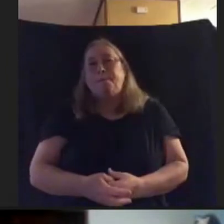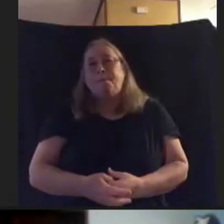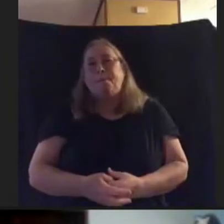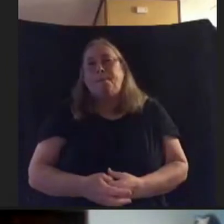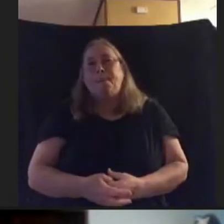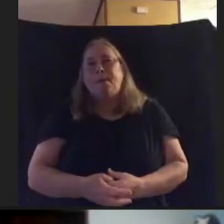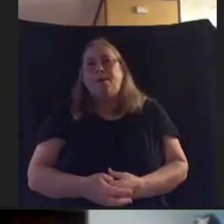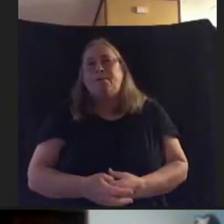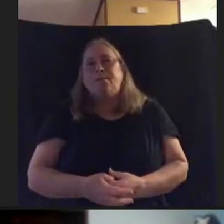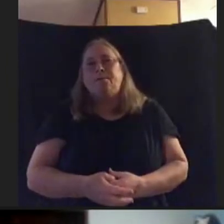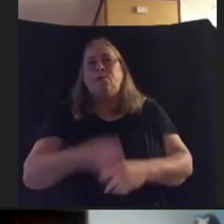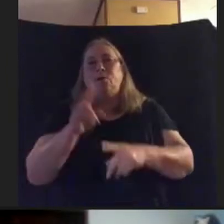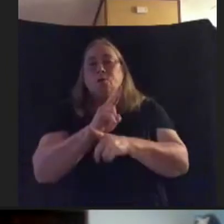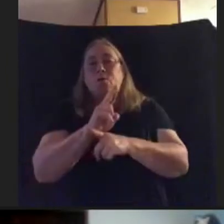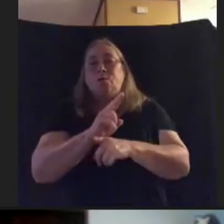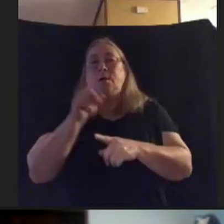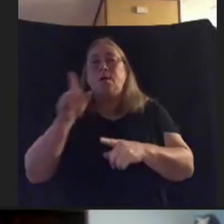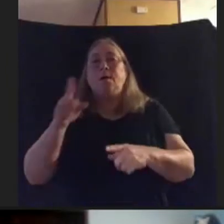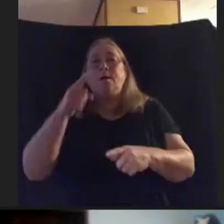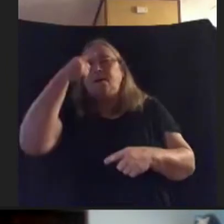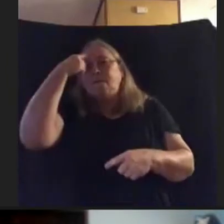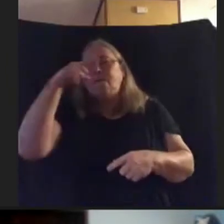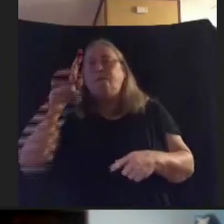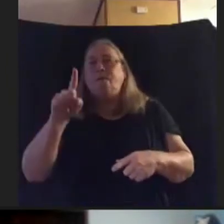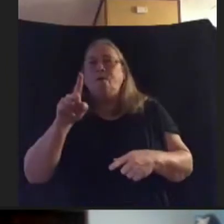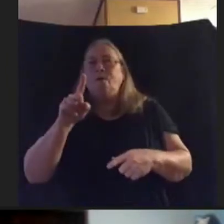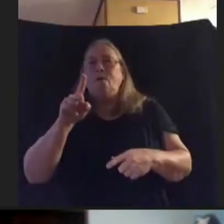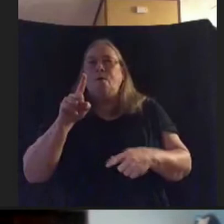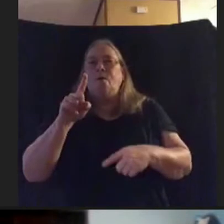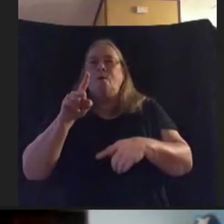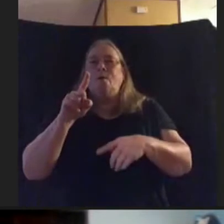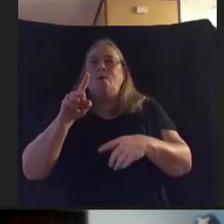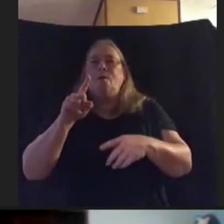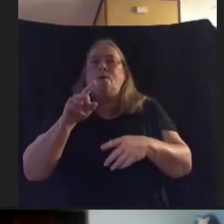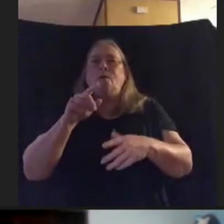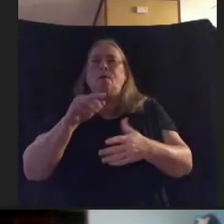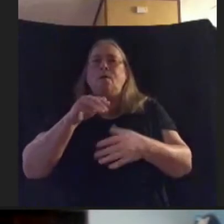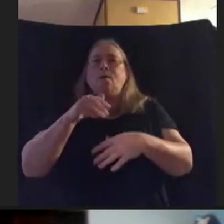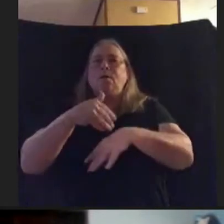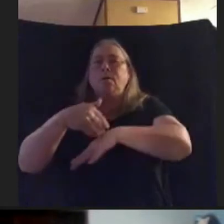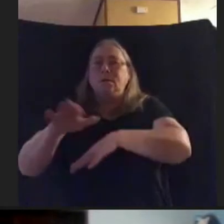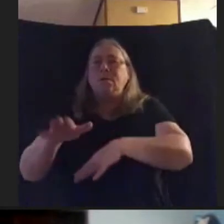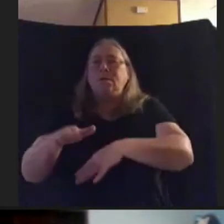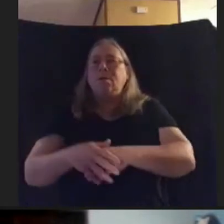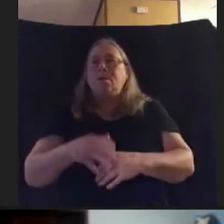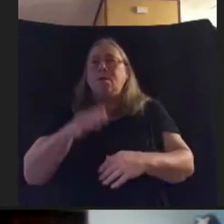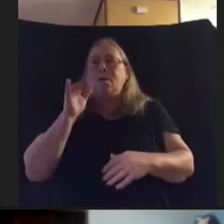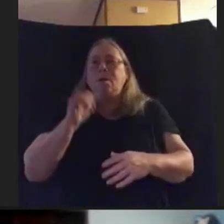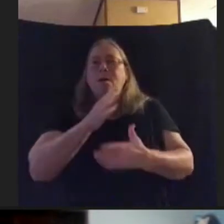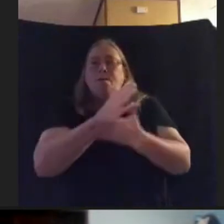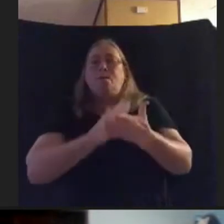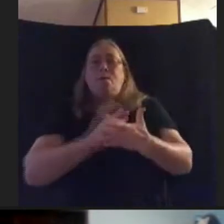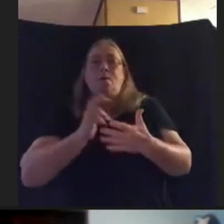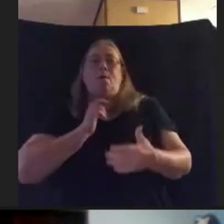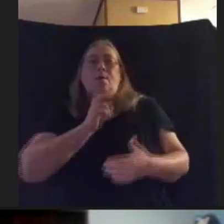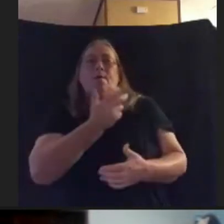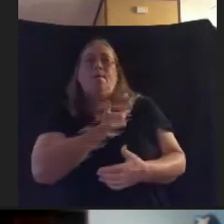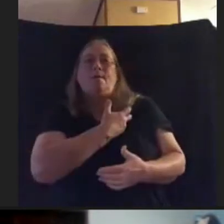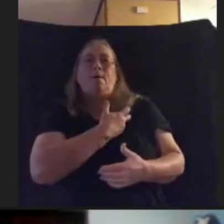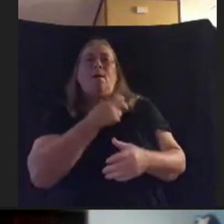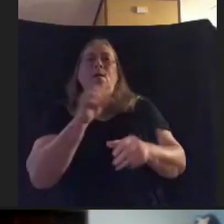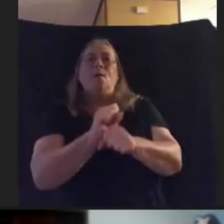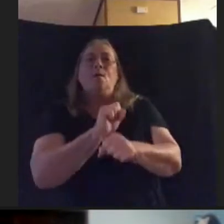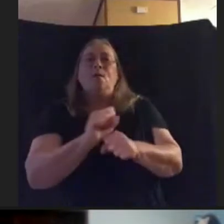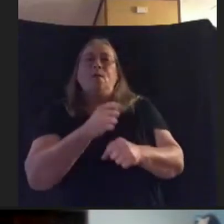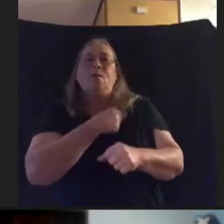use them as a mechanism to kind of send our communications. We do, as part of our disparity work, we do